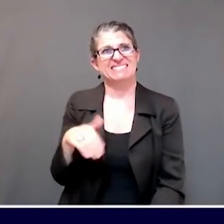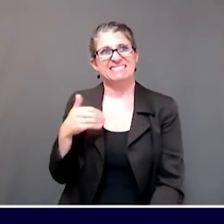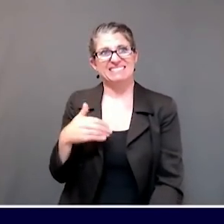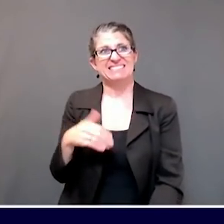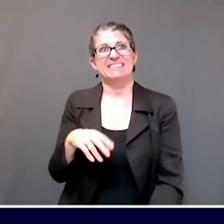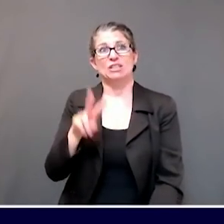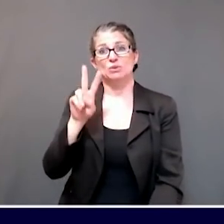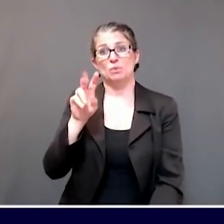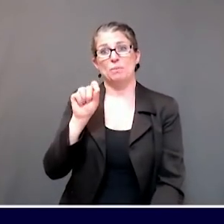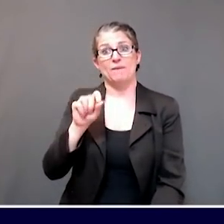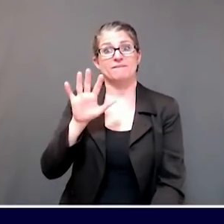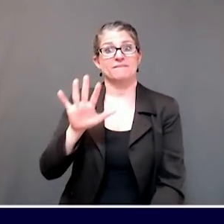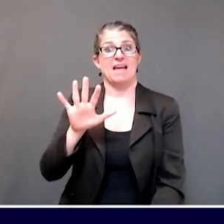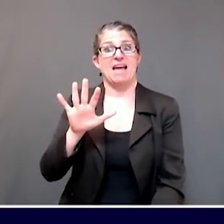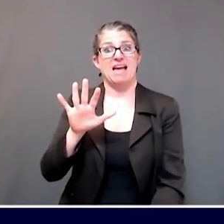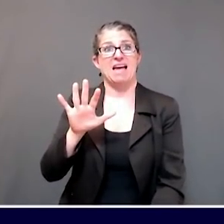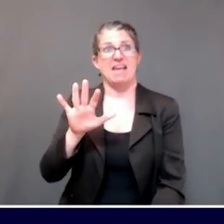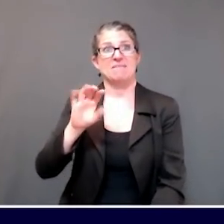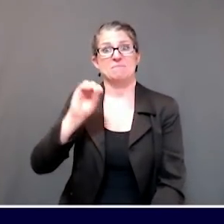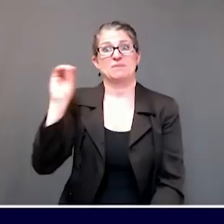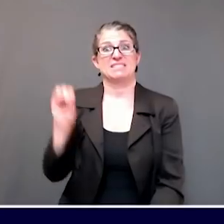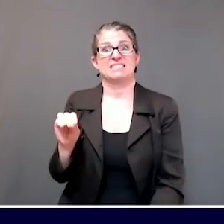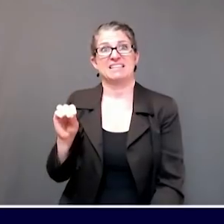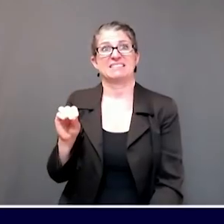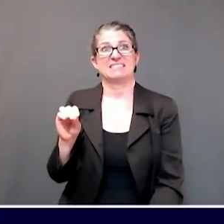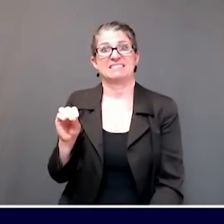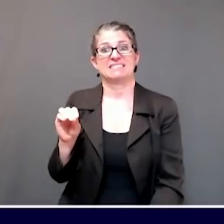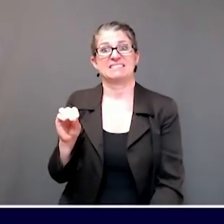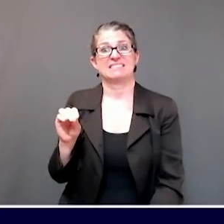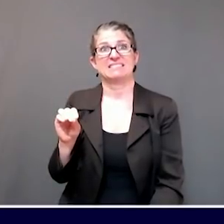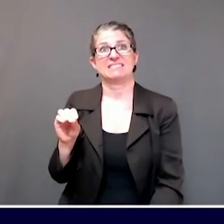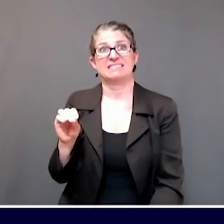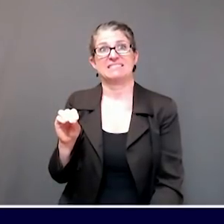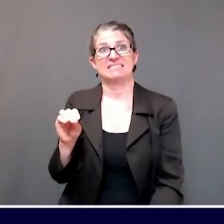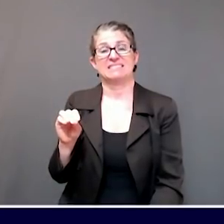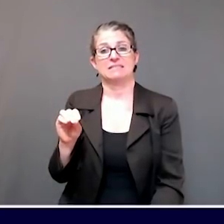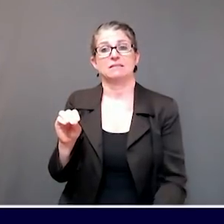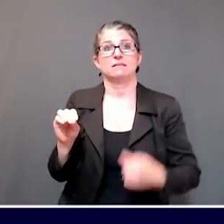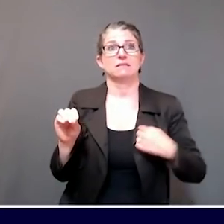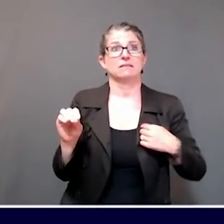in the low 1s or the 0.9 to 1% range. So,